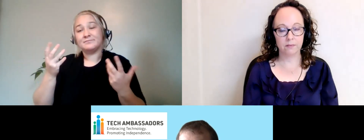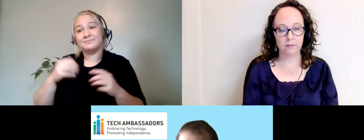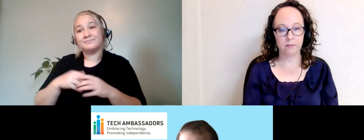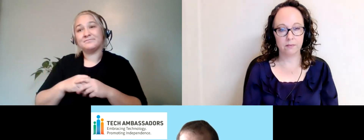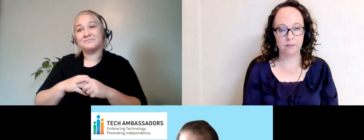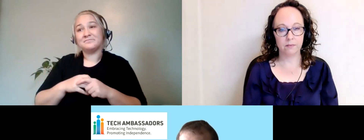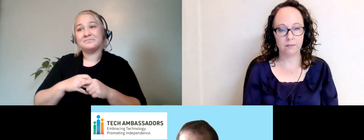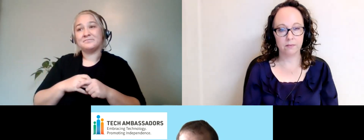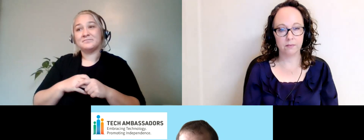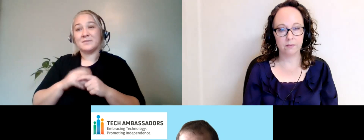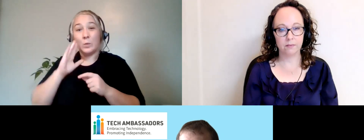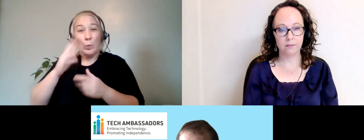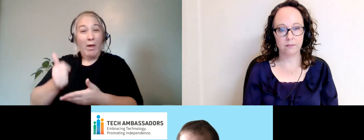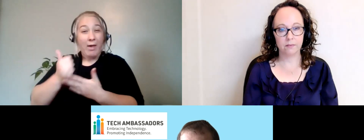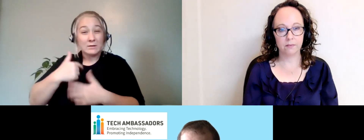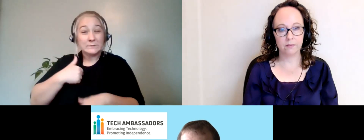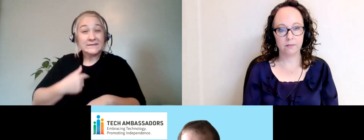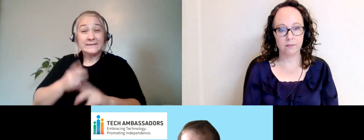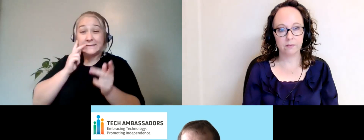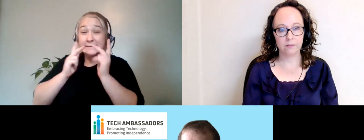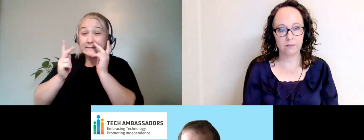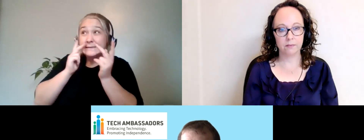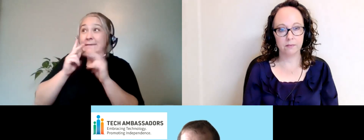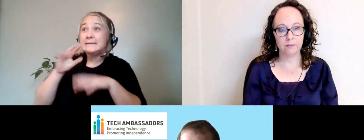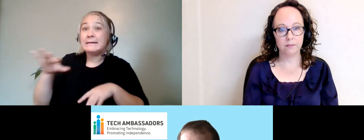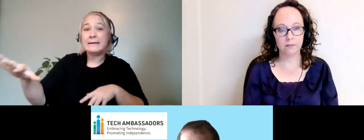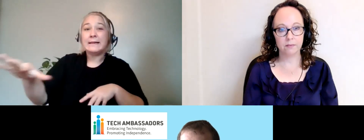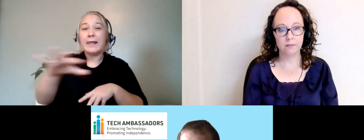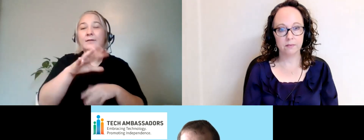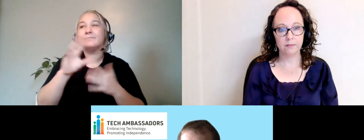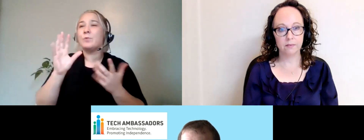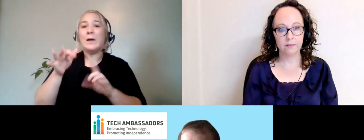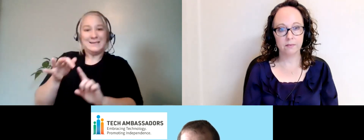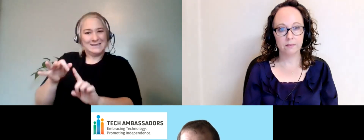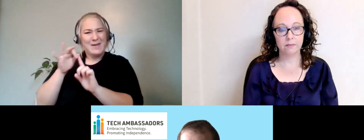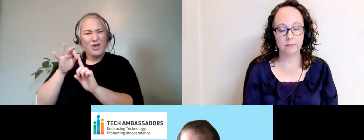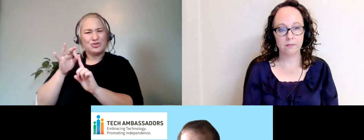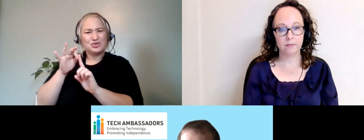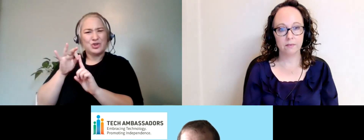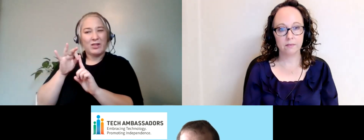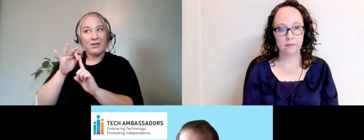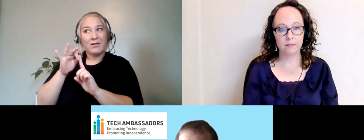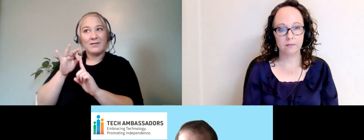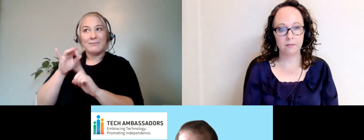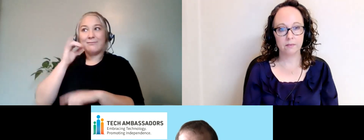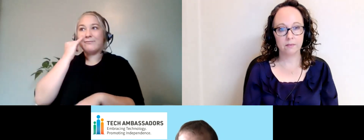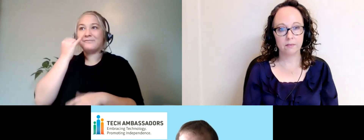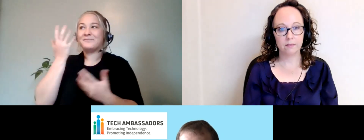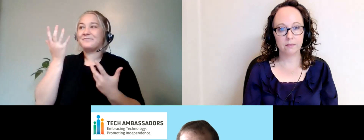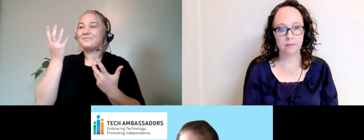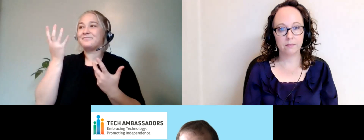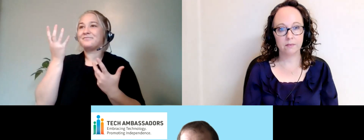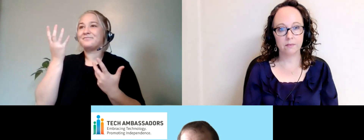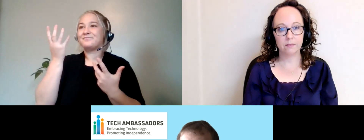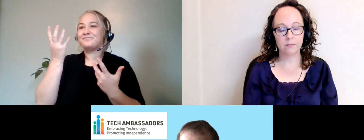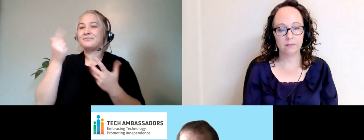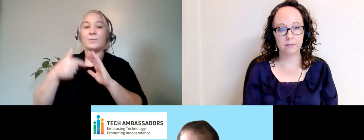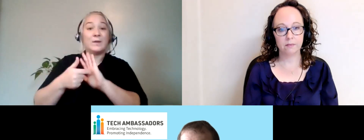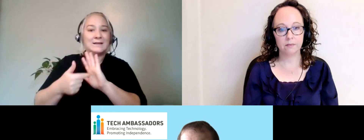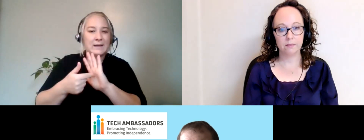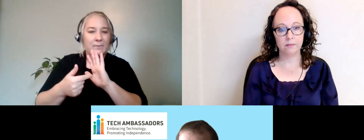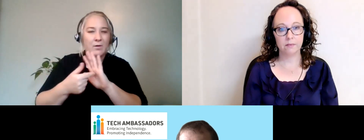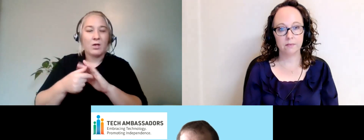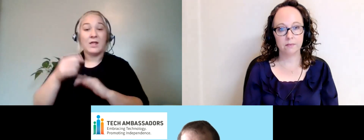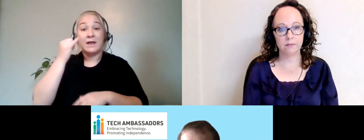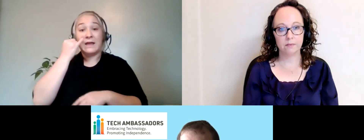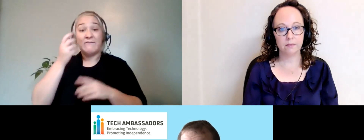to see, especially like when like crossing the street